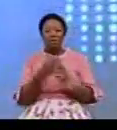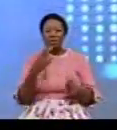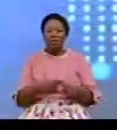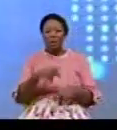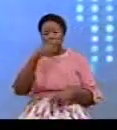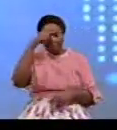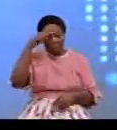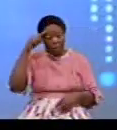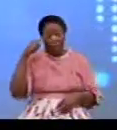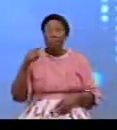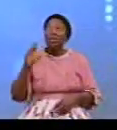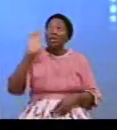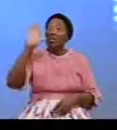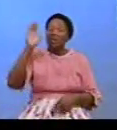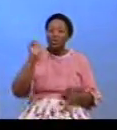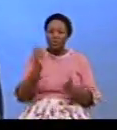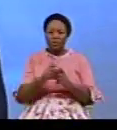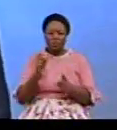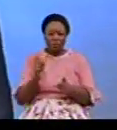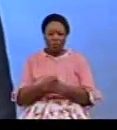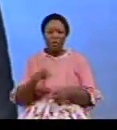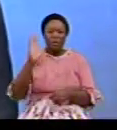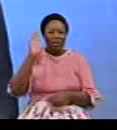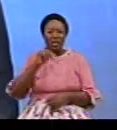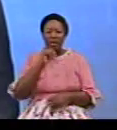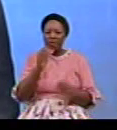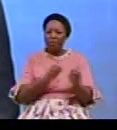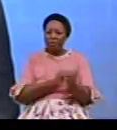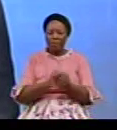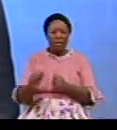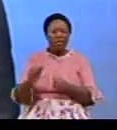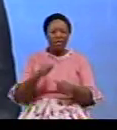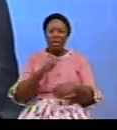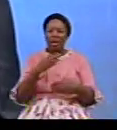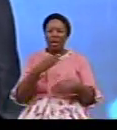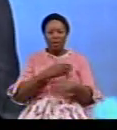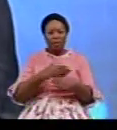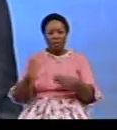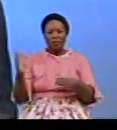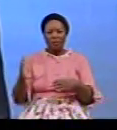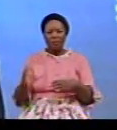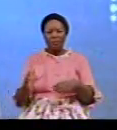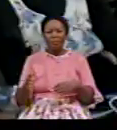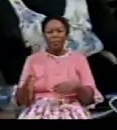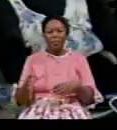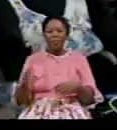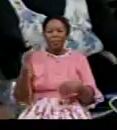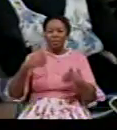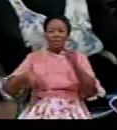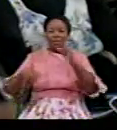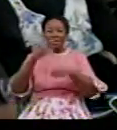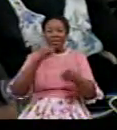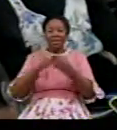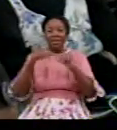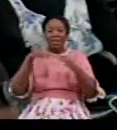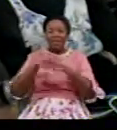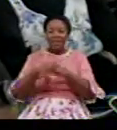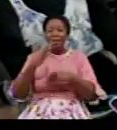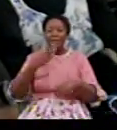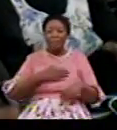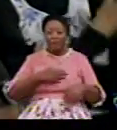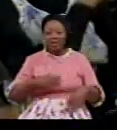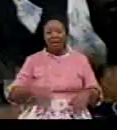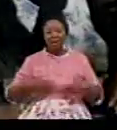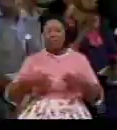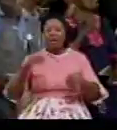that he can come to your heart and rule and reign in your heart and in your life. And